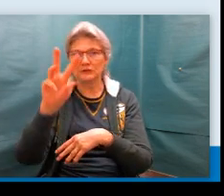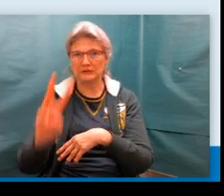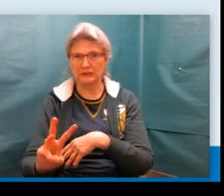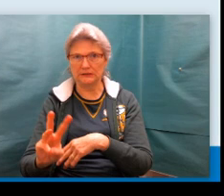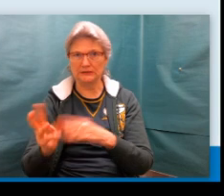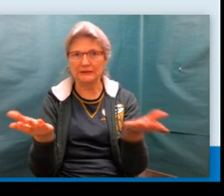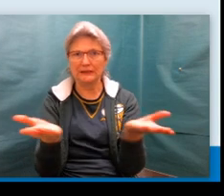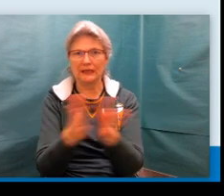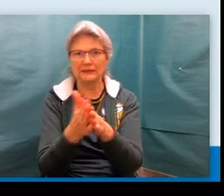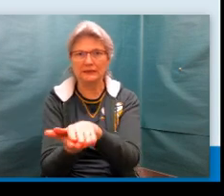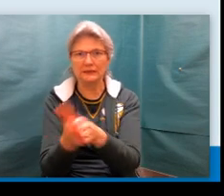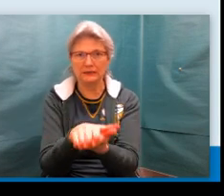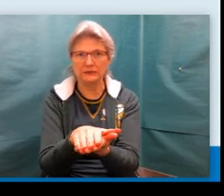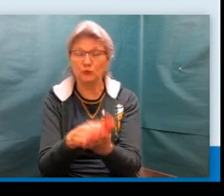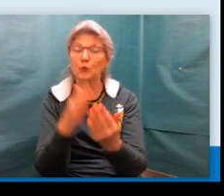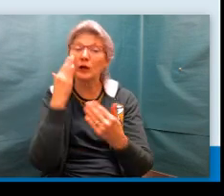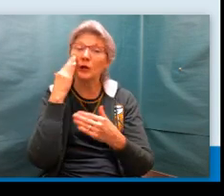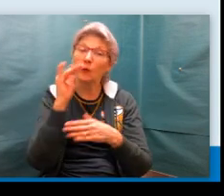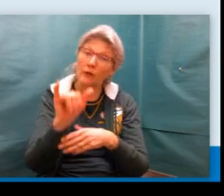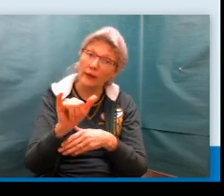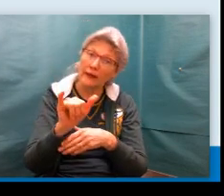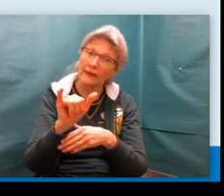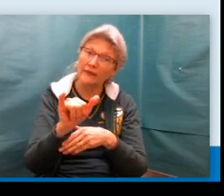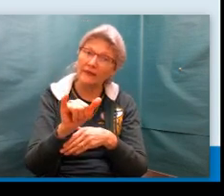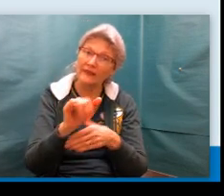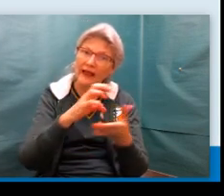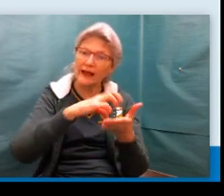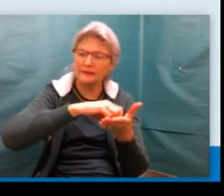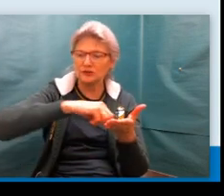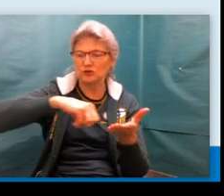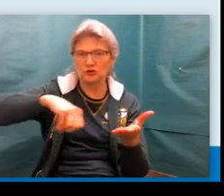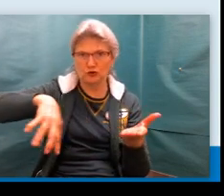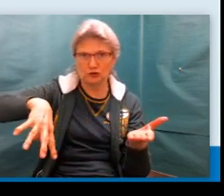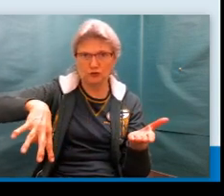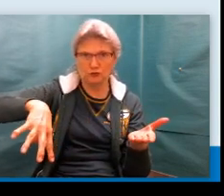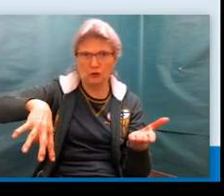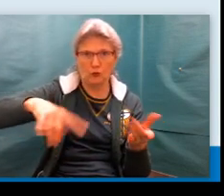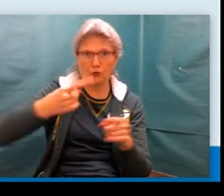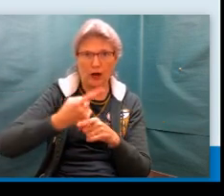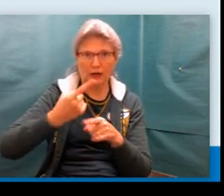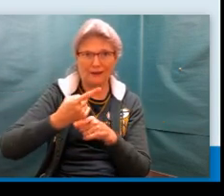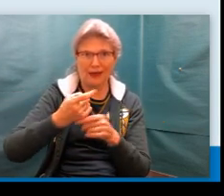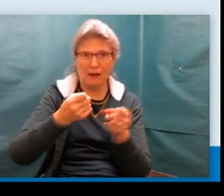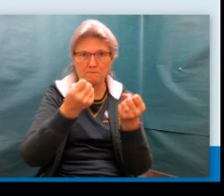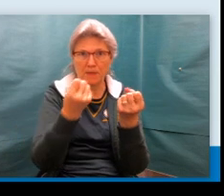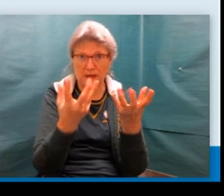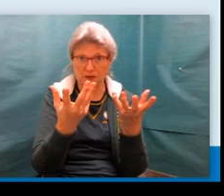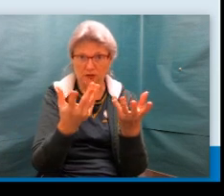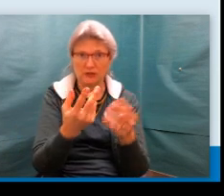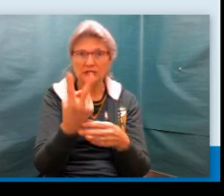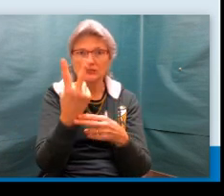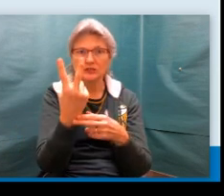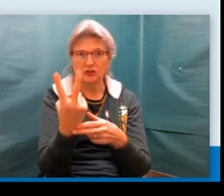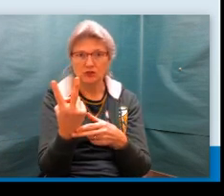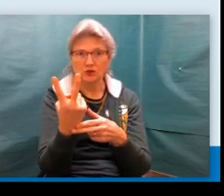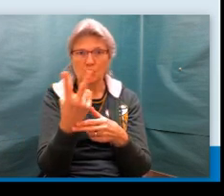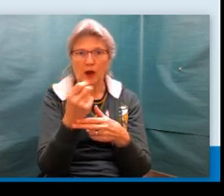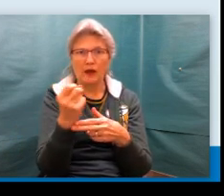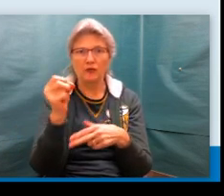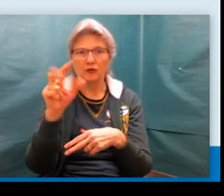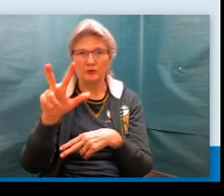So we know that they took that much away, and that much is the